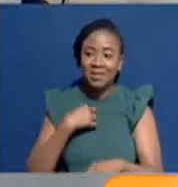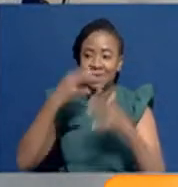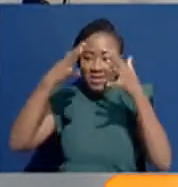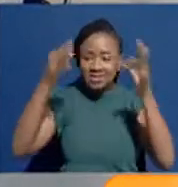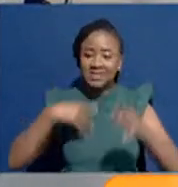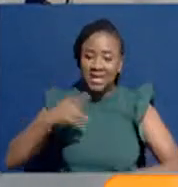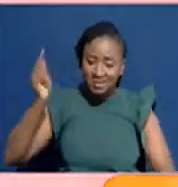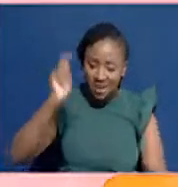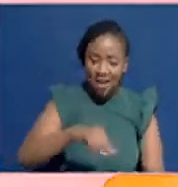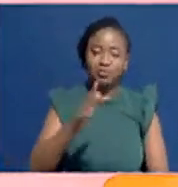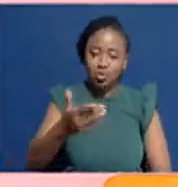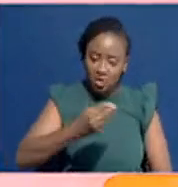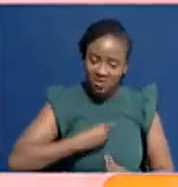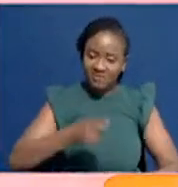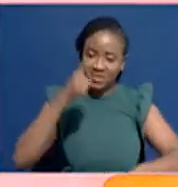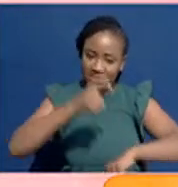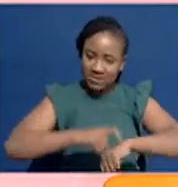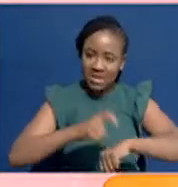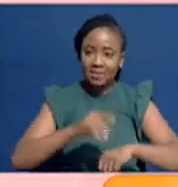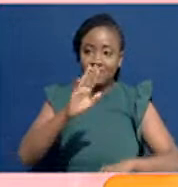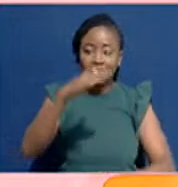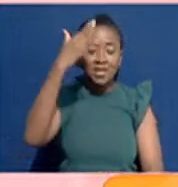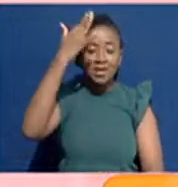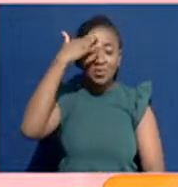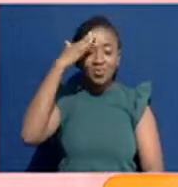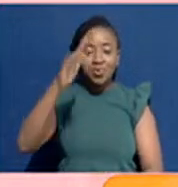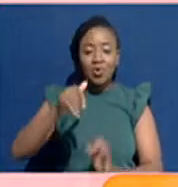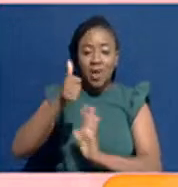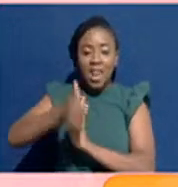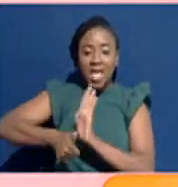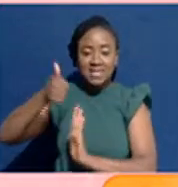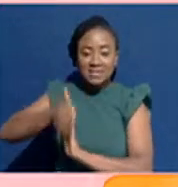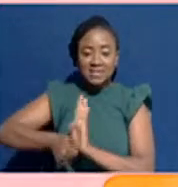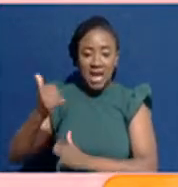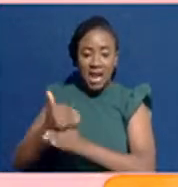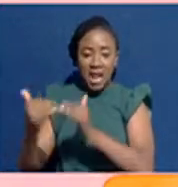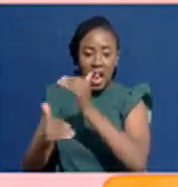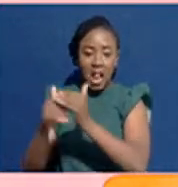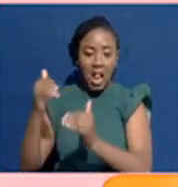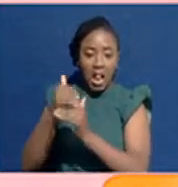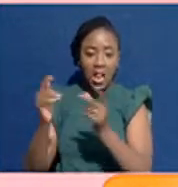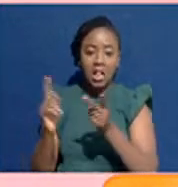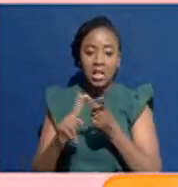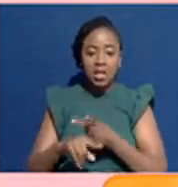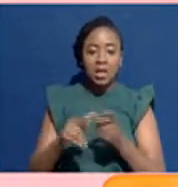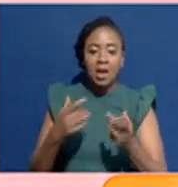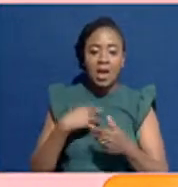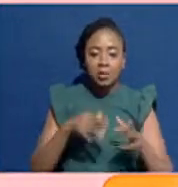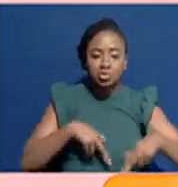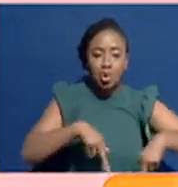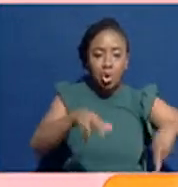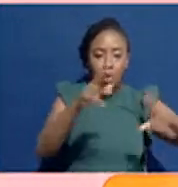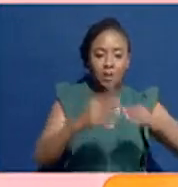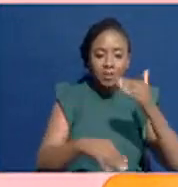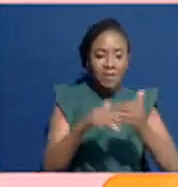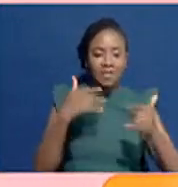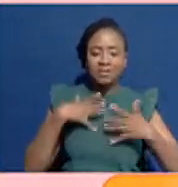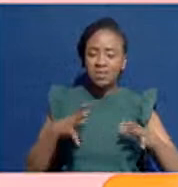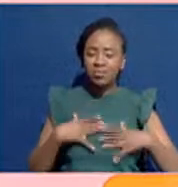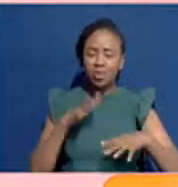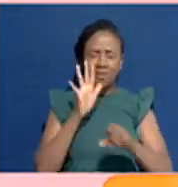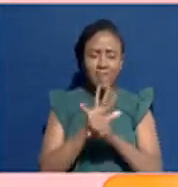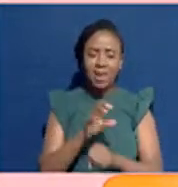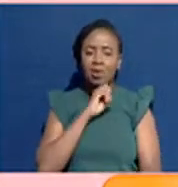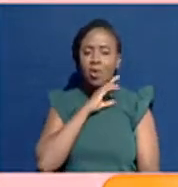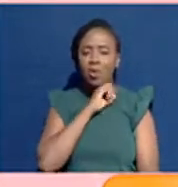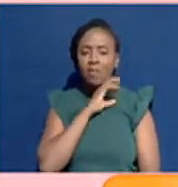pay me back. When the infrastructure and the SGL were being constructed, Sam, there was a lot of noise. Mm-hmm. And I know there might have been